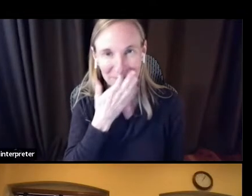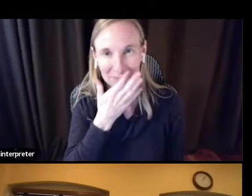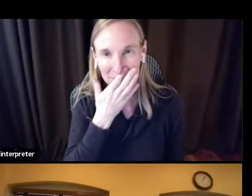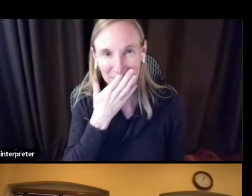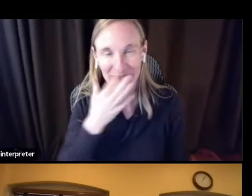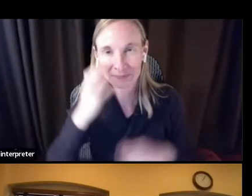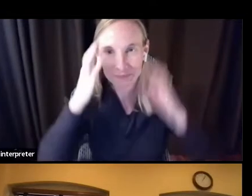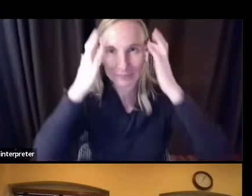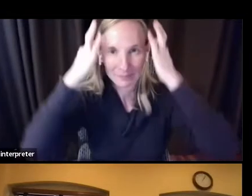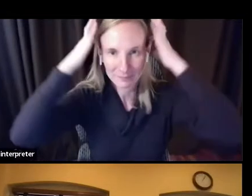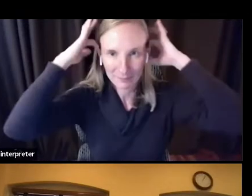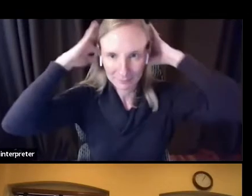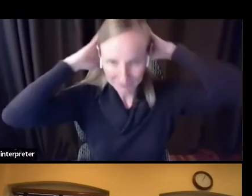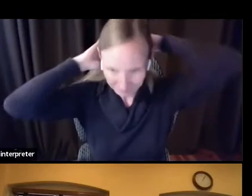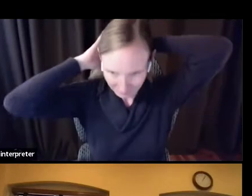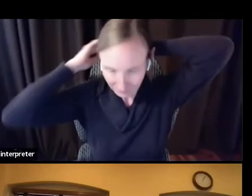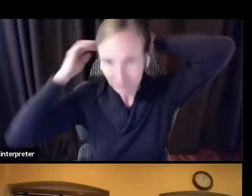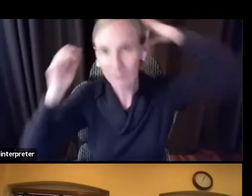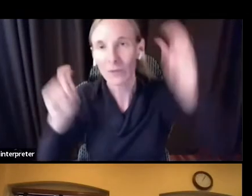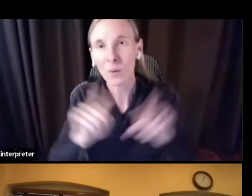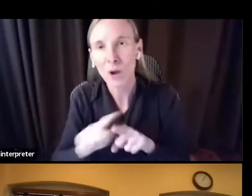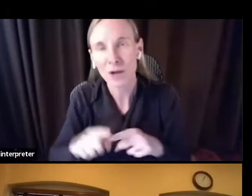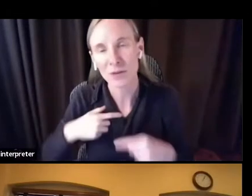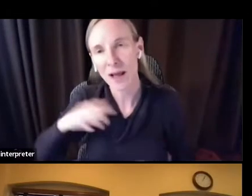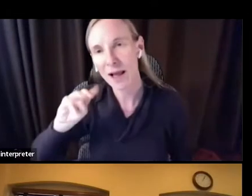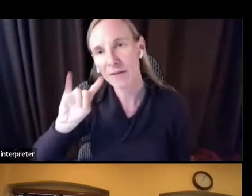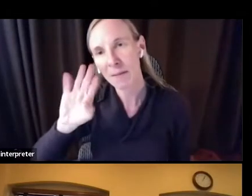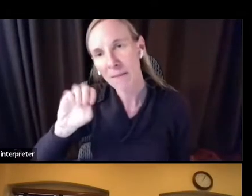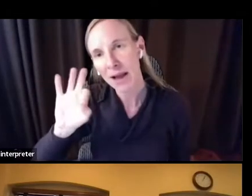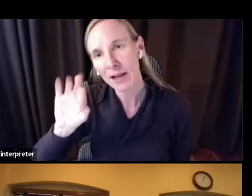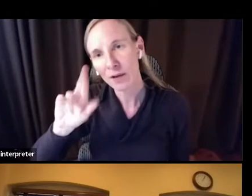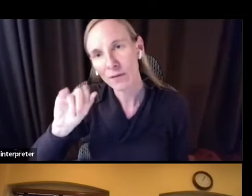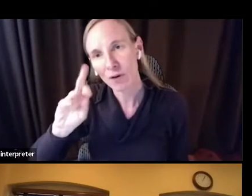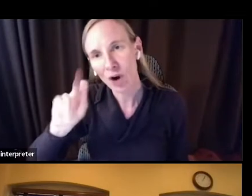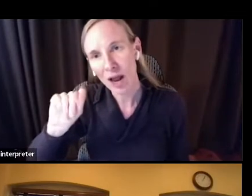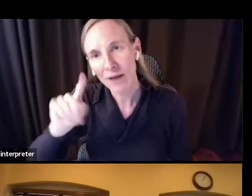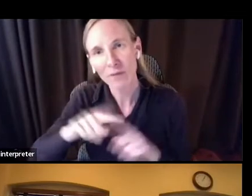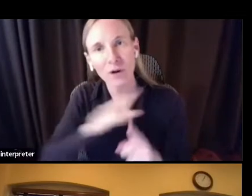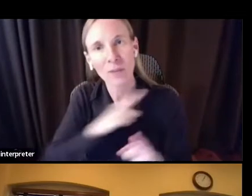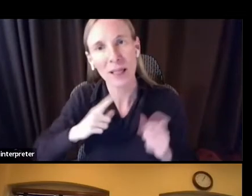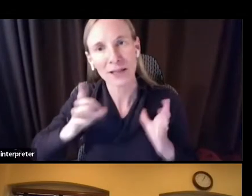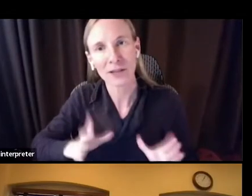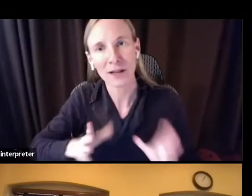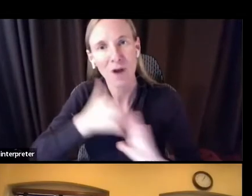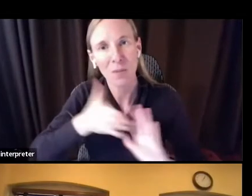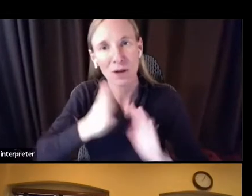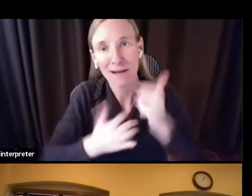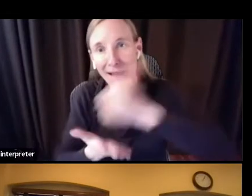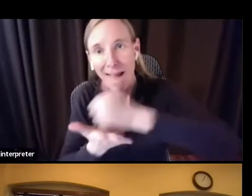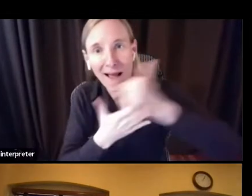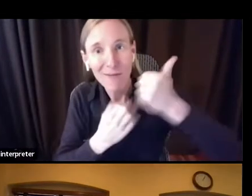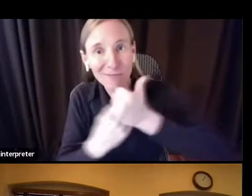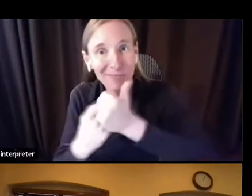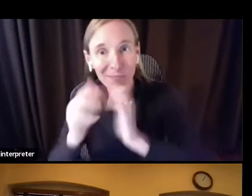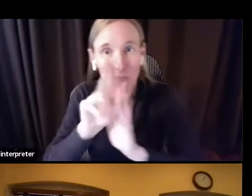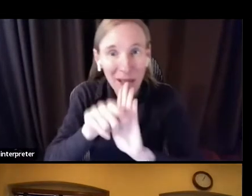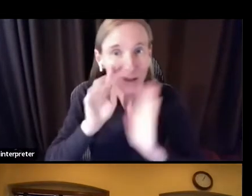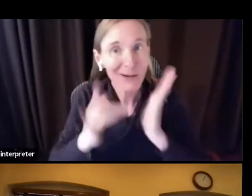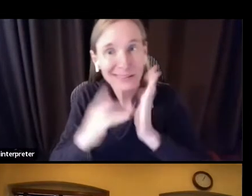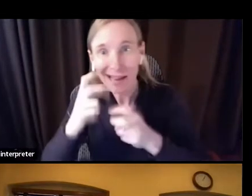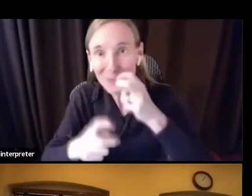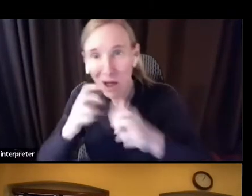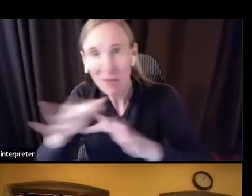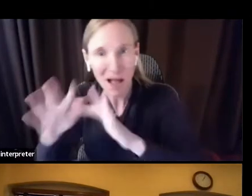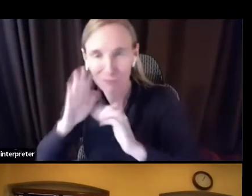and we have Mike Ferrant from Legislative Operations assisting us in the background in case there's any technological issues, he can